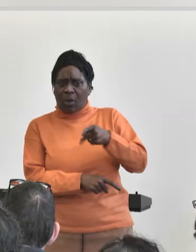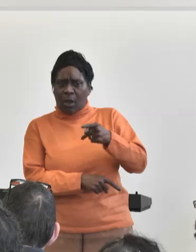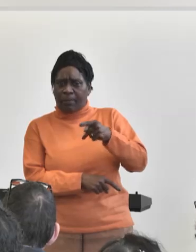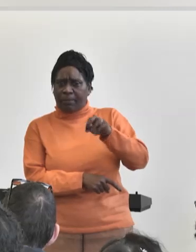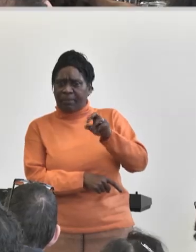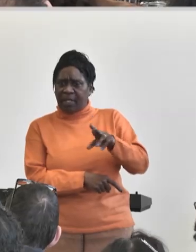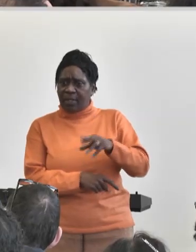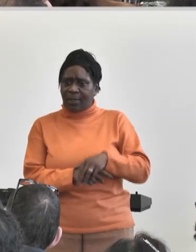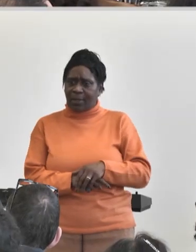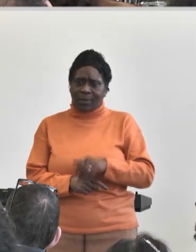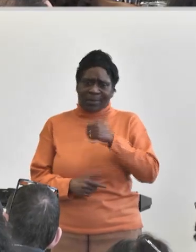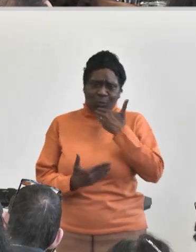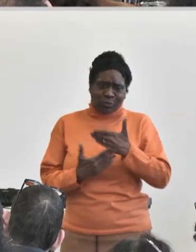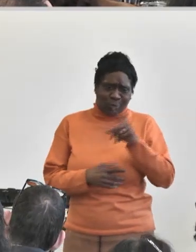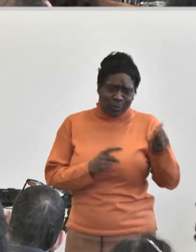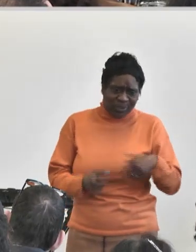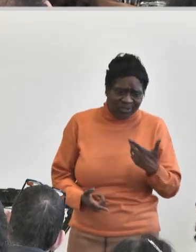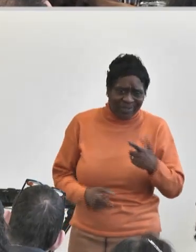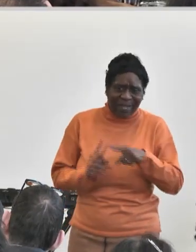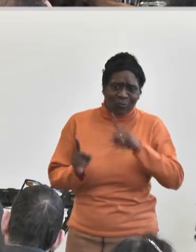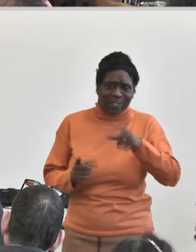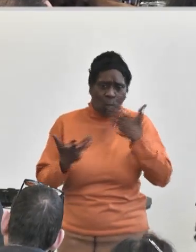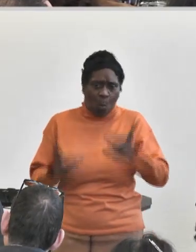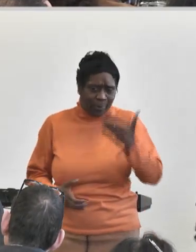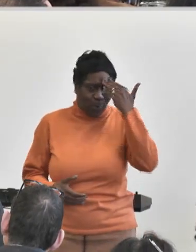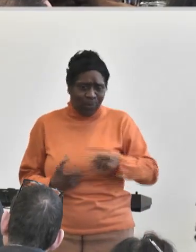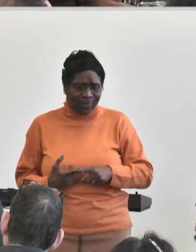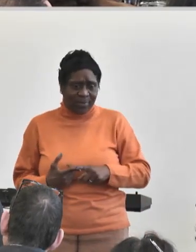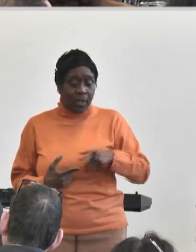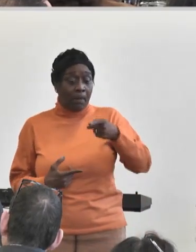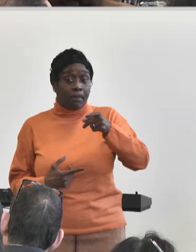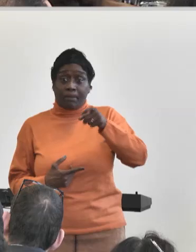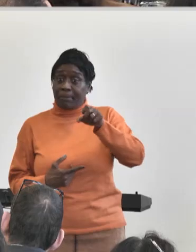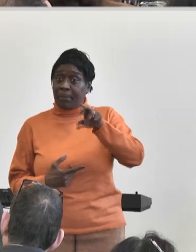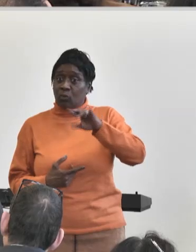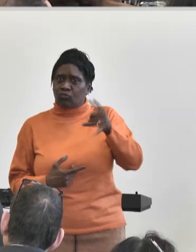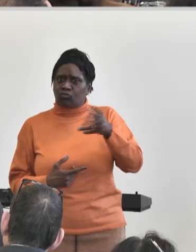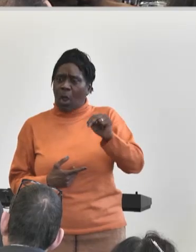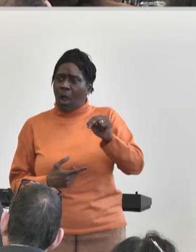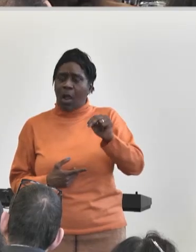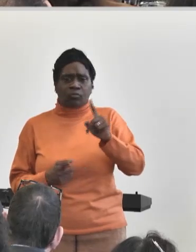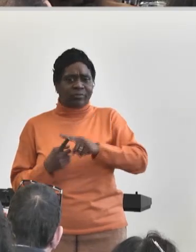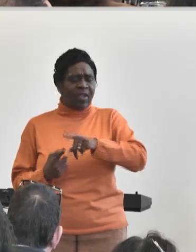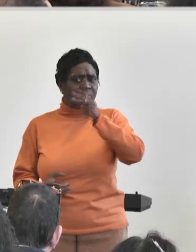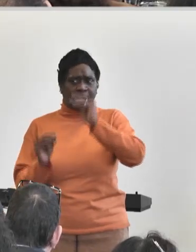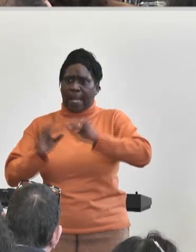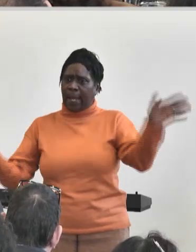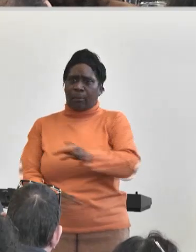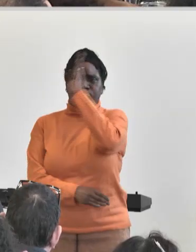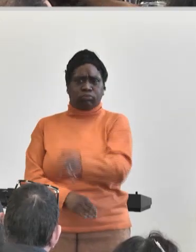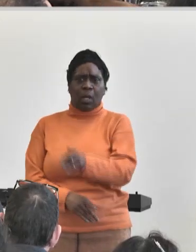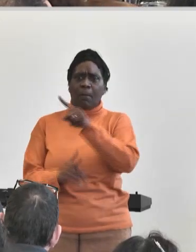an insincere question. Esa fue una pregunta que no era sincera. Because Peter and John had been very upfront. Porque Pedro y Juan eran